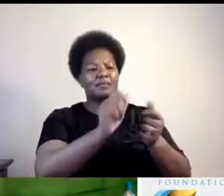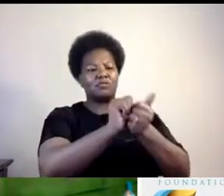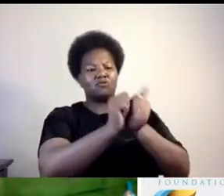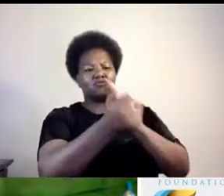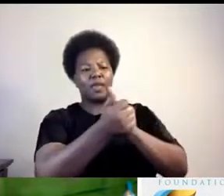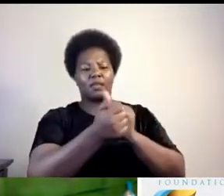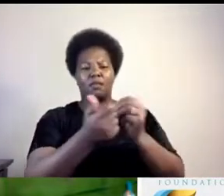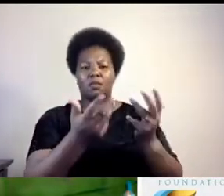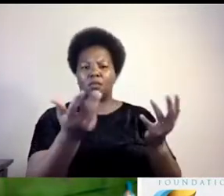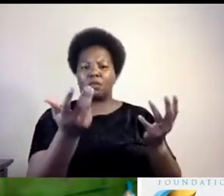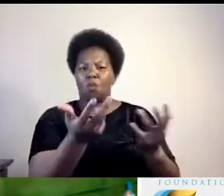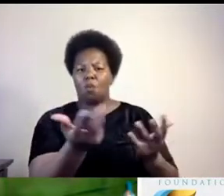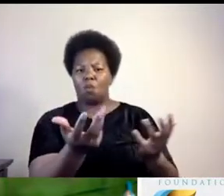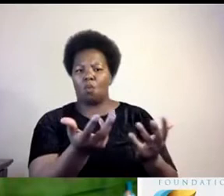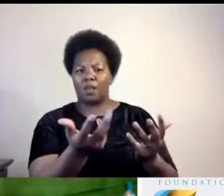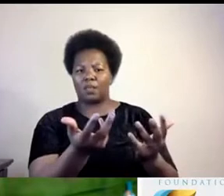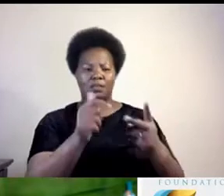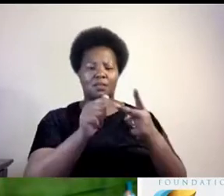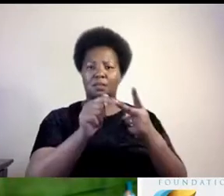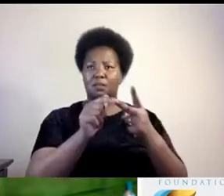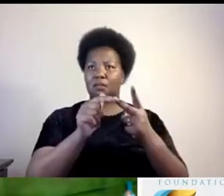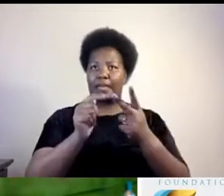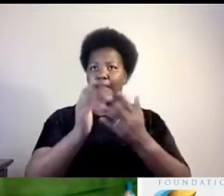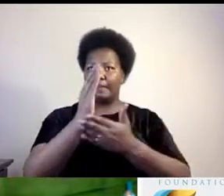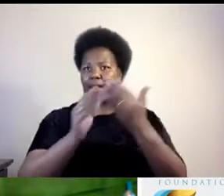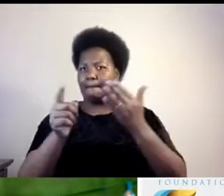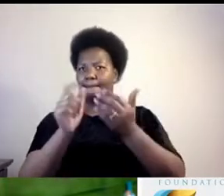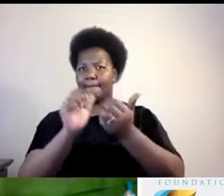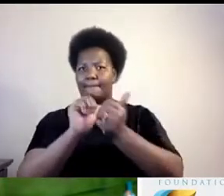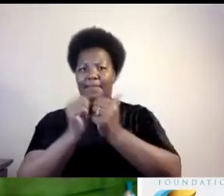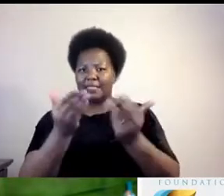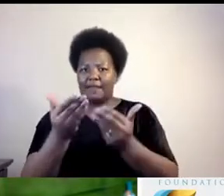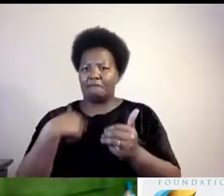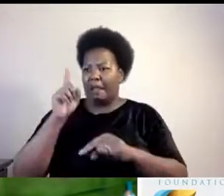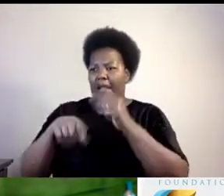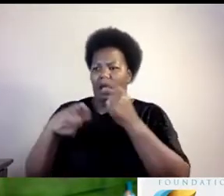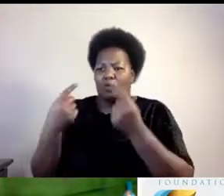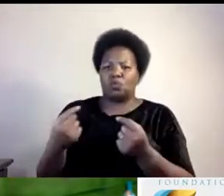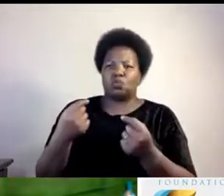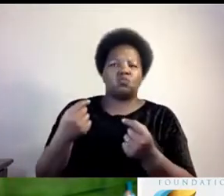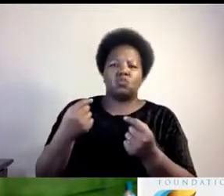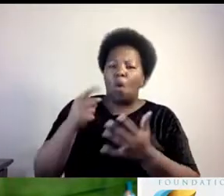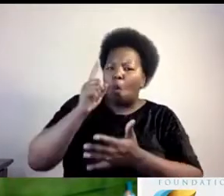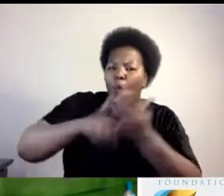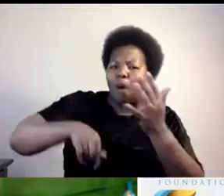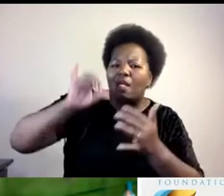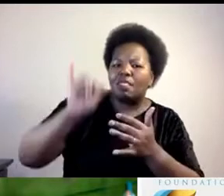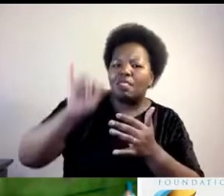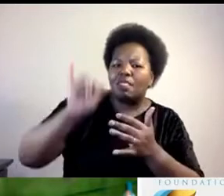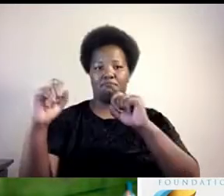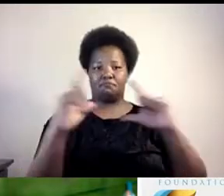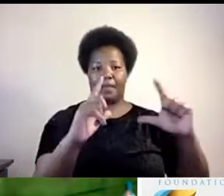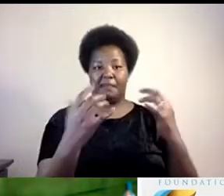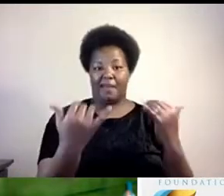Or what part of them would you not do if they weren't part of your kind of pre-designed program